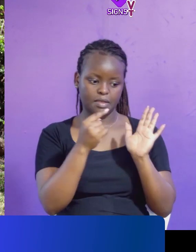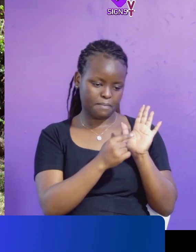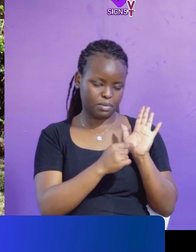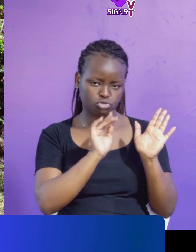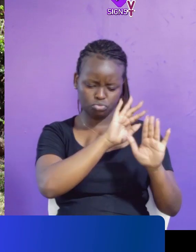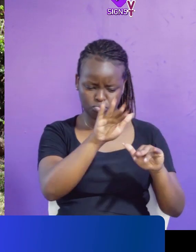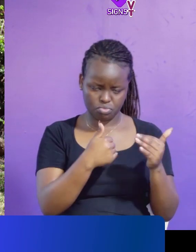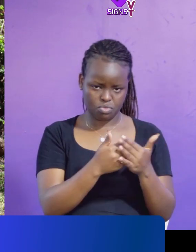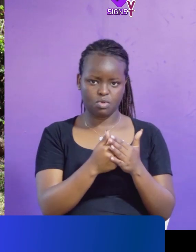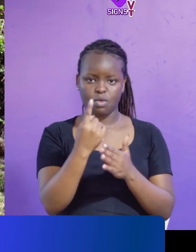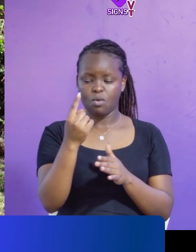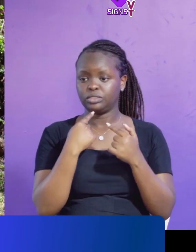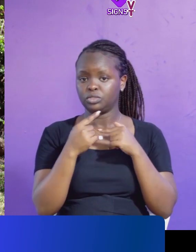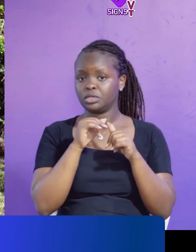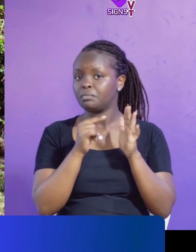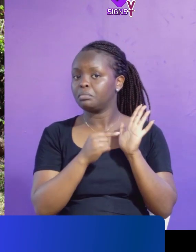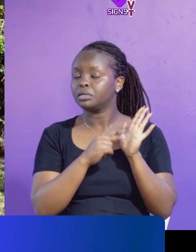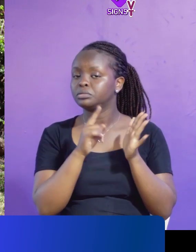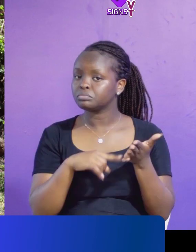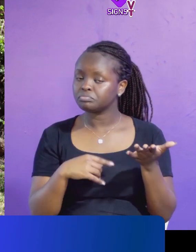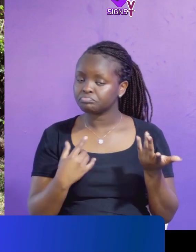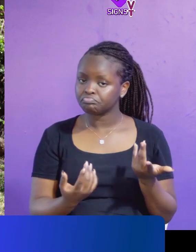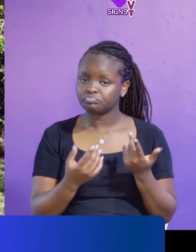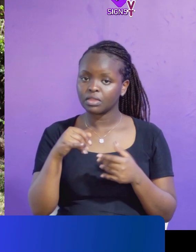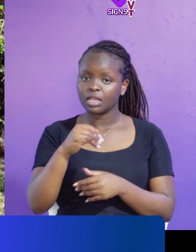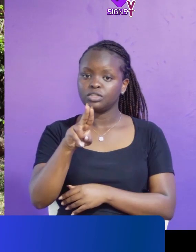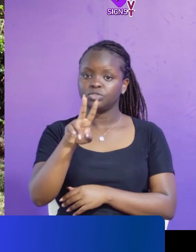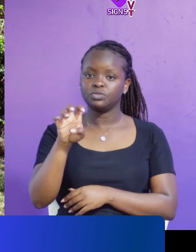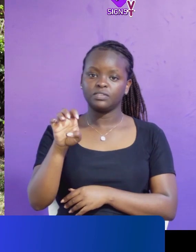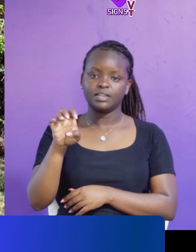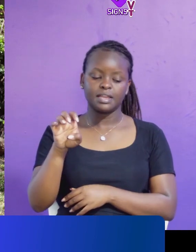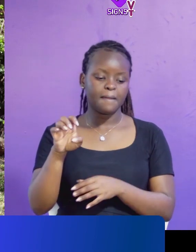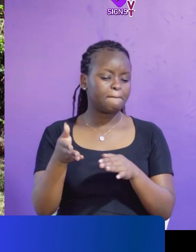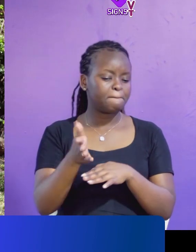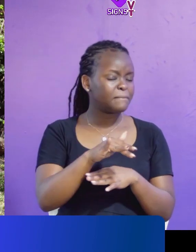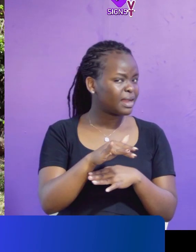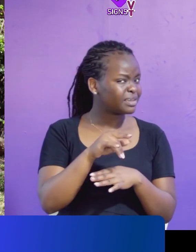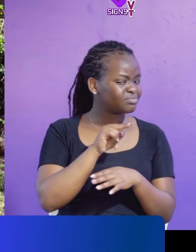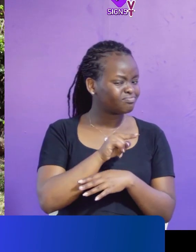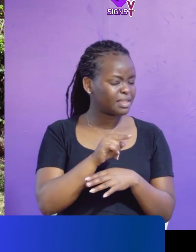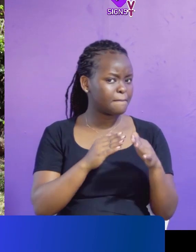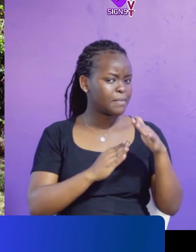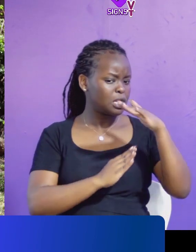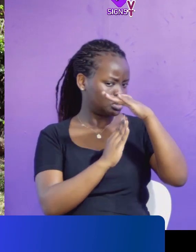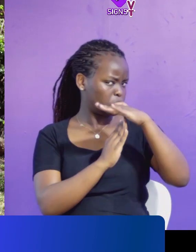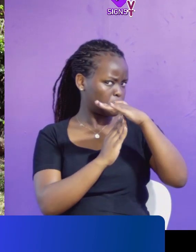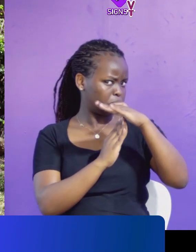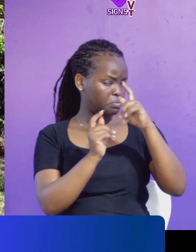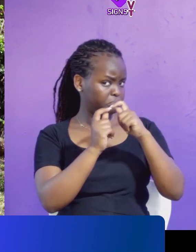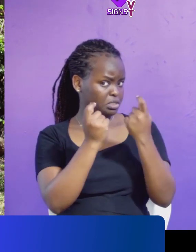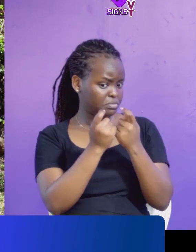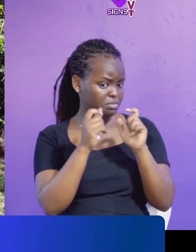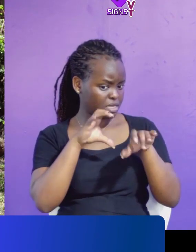talking points was, are Juventus back? Are they among the title contenders to secure